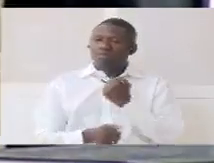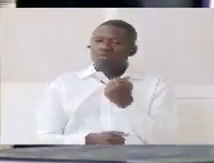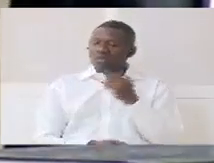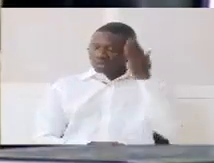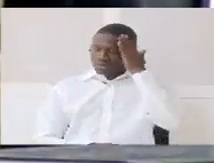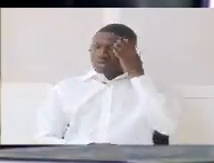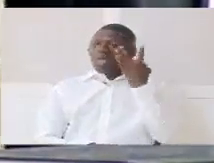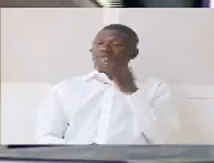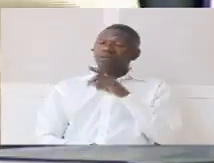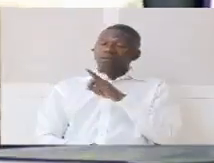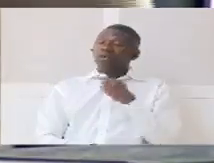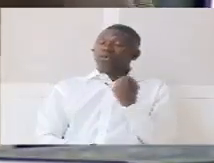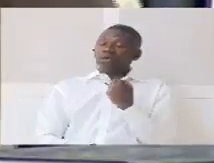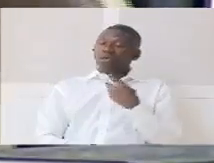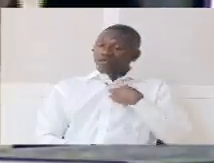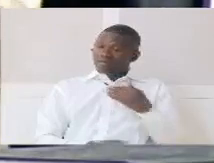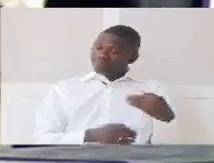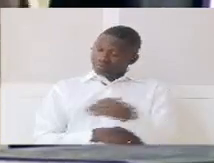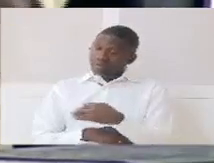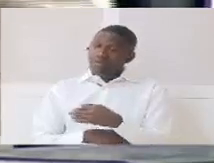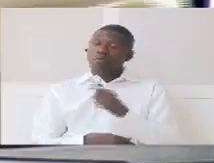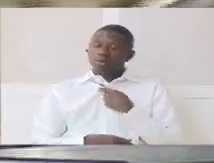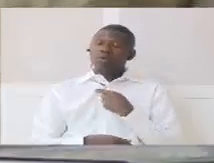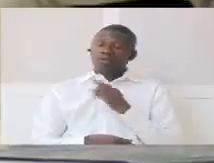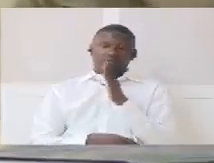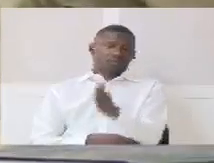Corruption which is why I love the